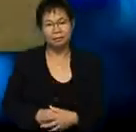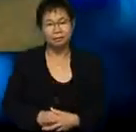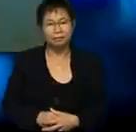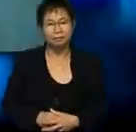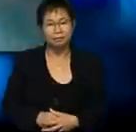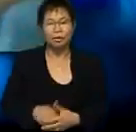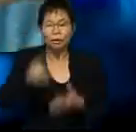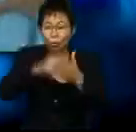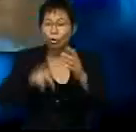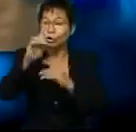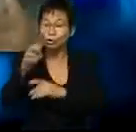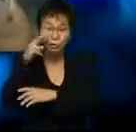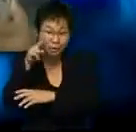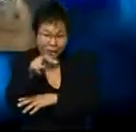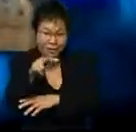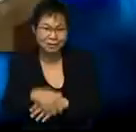What do you see?